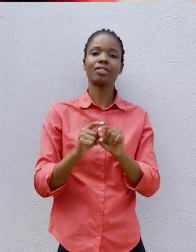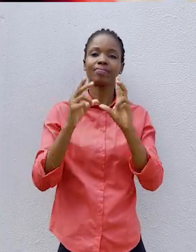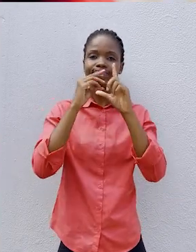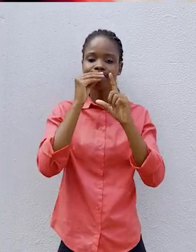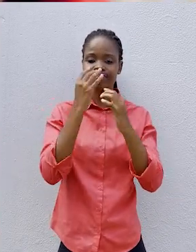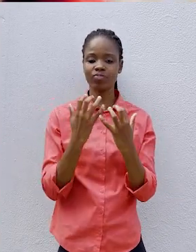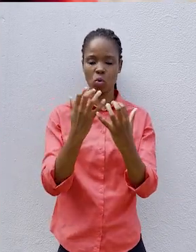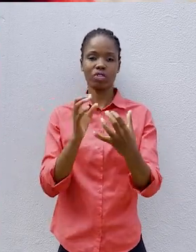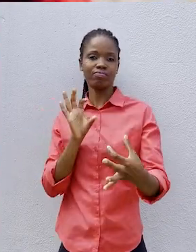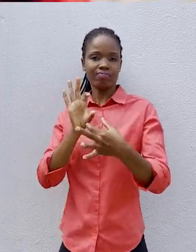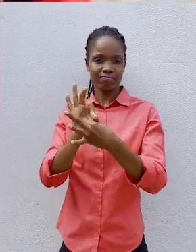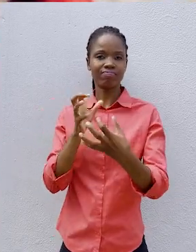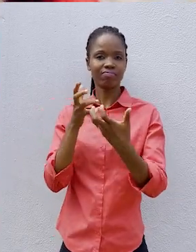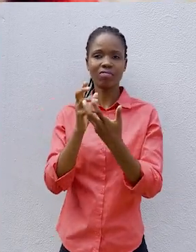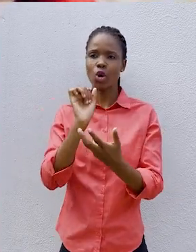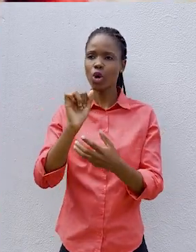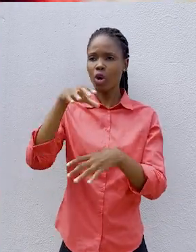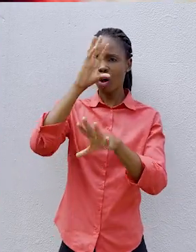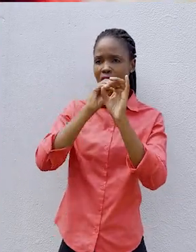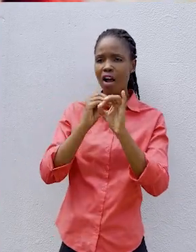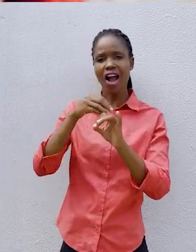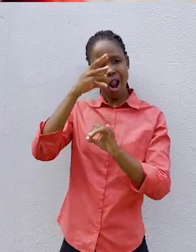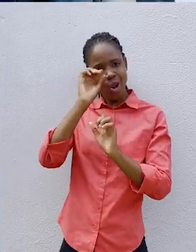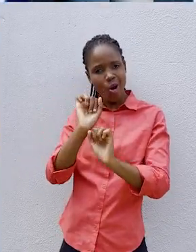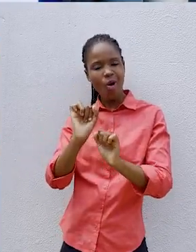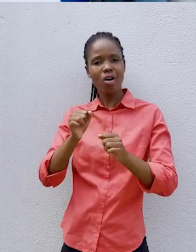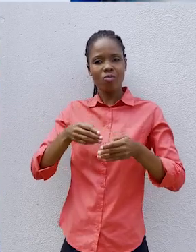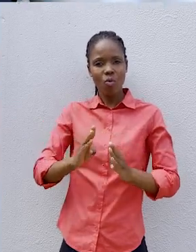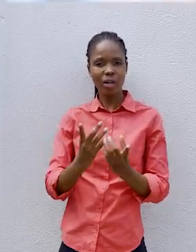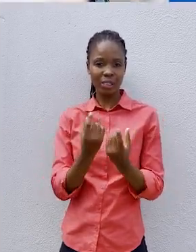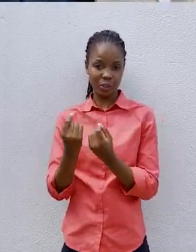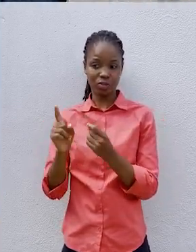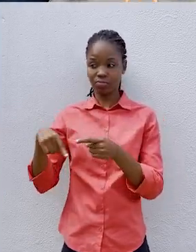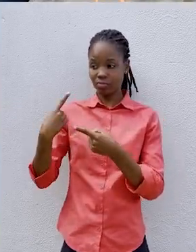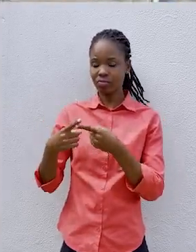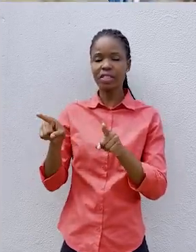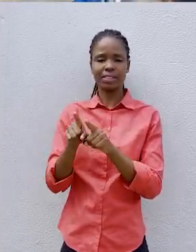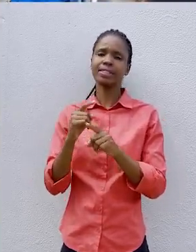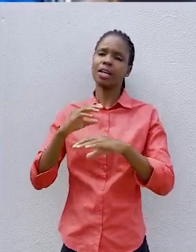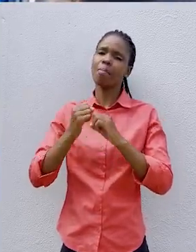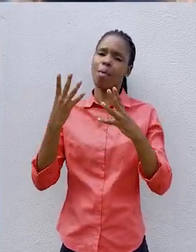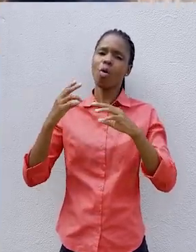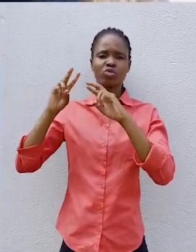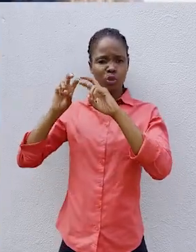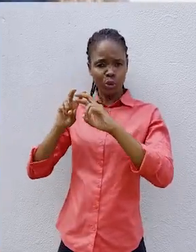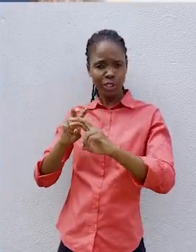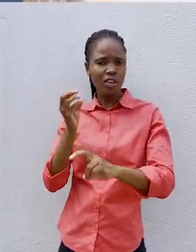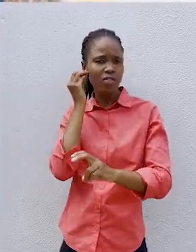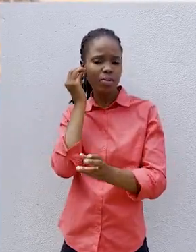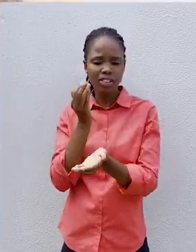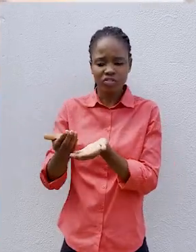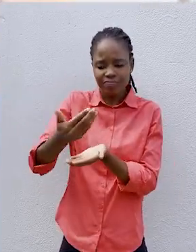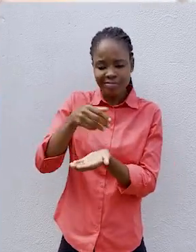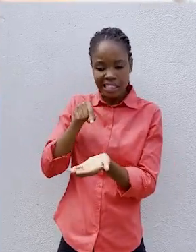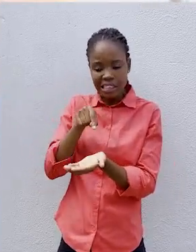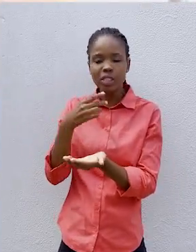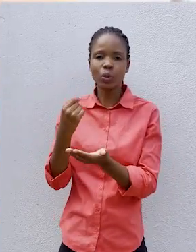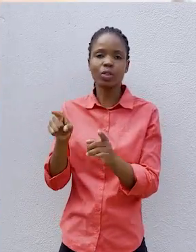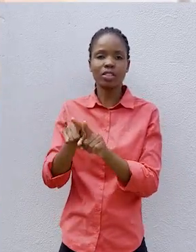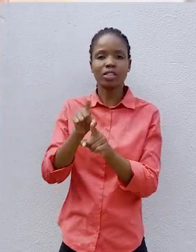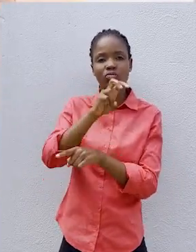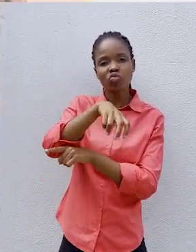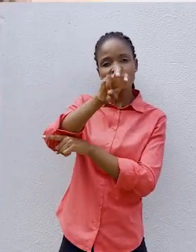to a global audience, you need to consume what they consume. I've been doing largely a lot of research, but also I've been going around